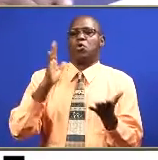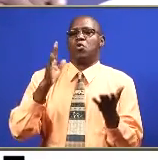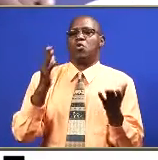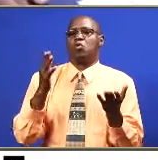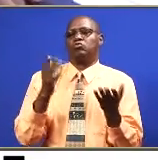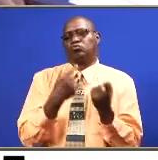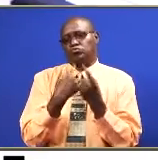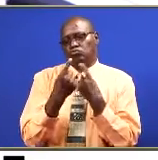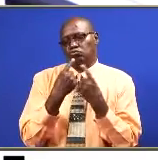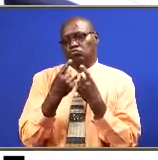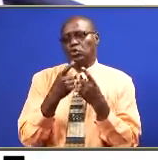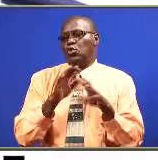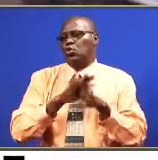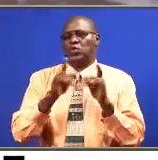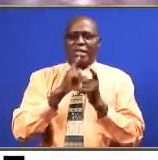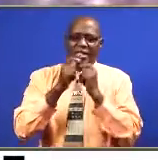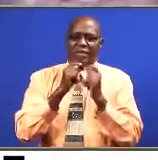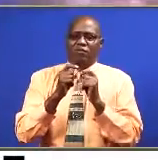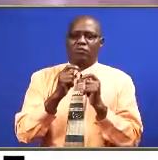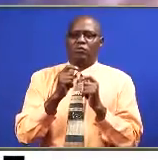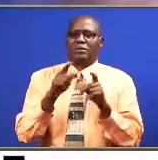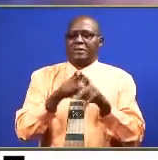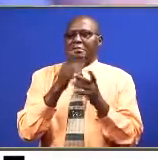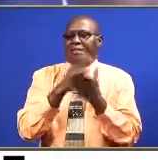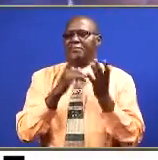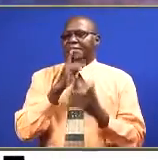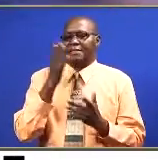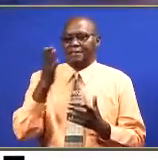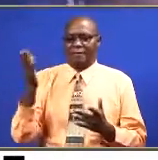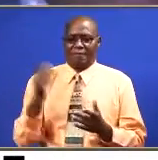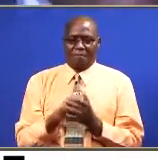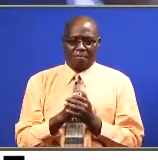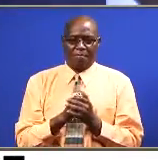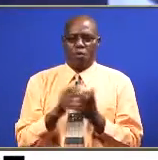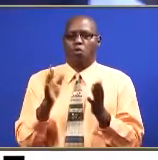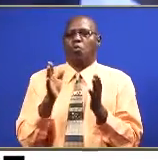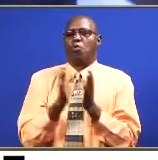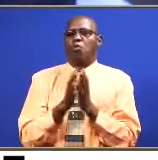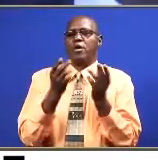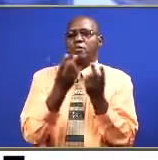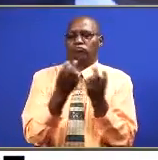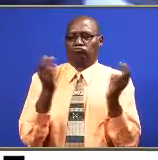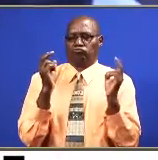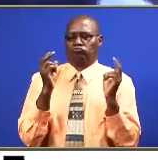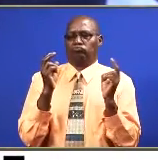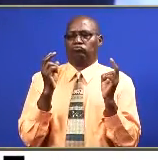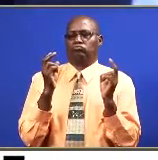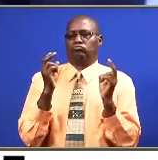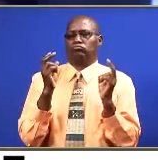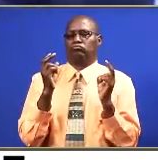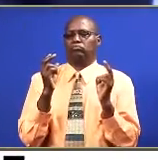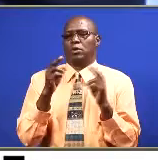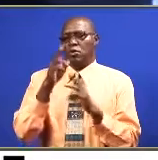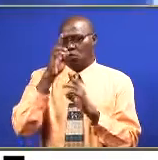interview as it had been perceived. Session with the panelists led by Mheshimiwa Noah Wekesa,